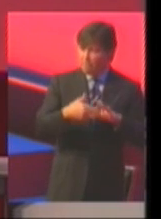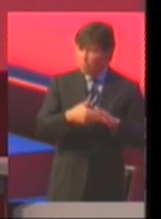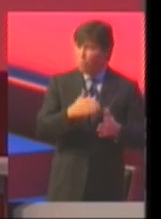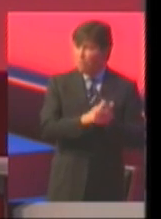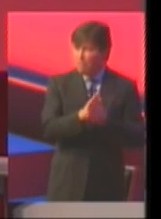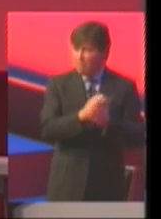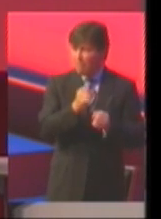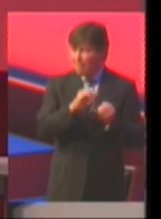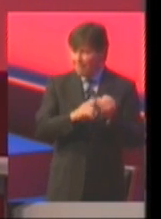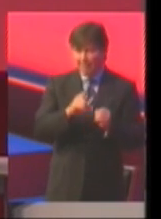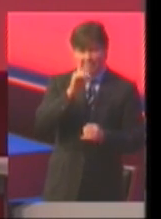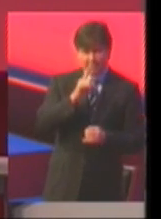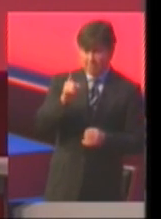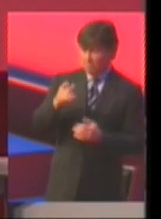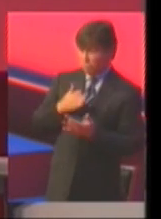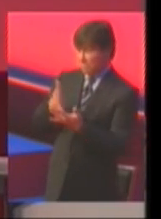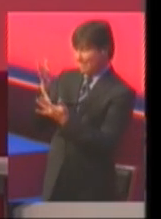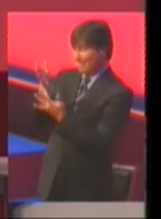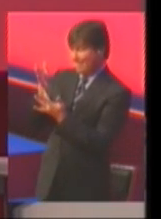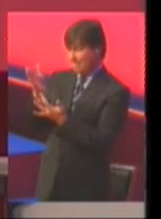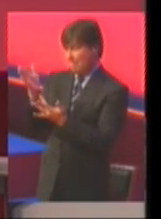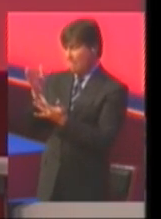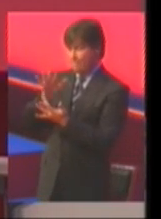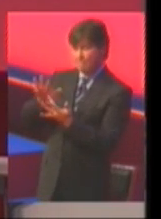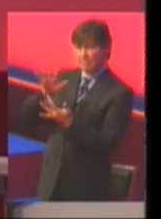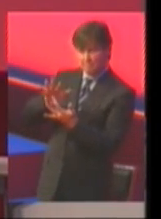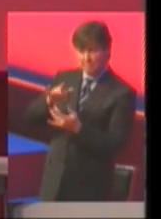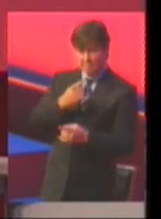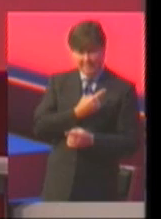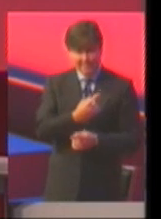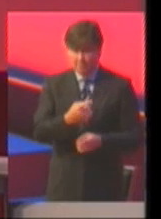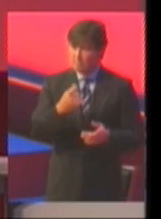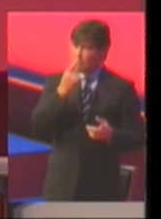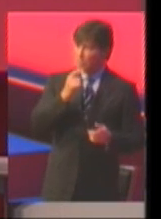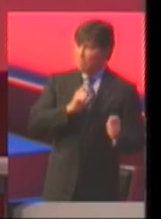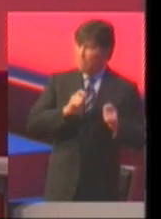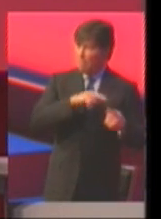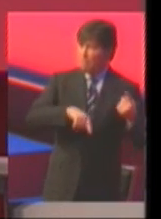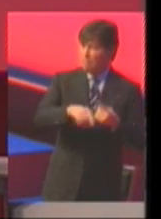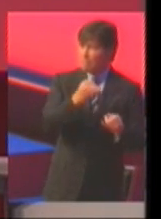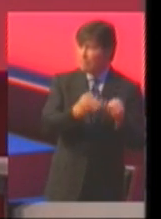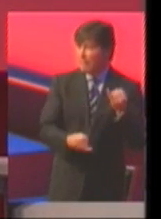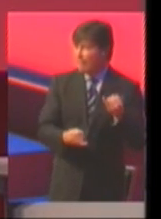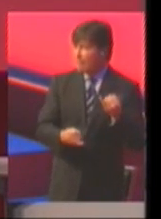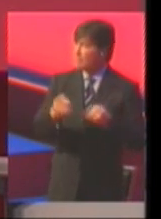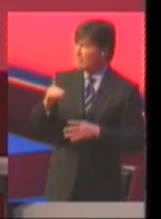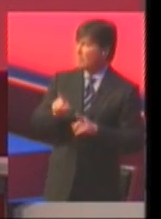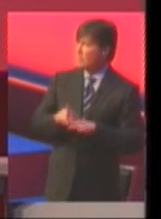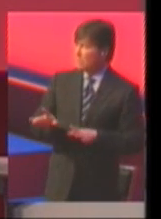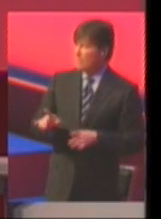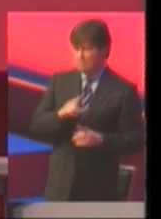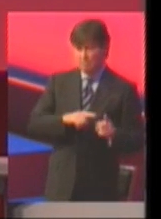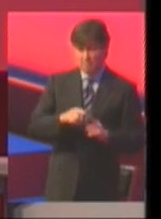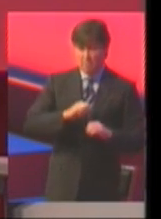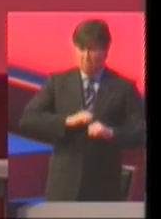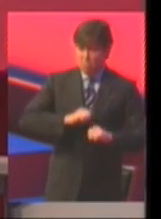on the centre-left, we understand each one represents market failure. But there is another lesson for us, I believe. It is that